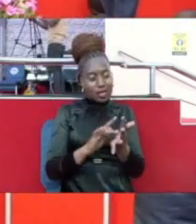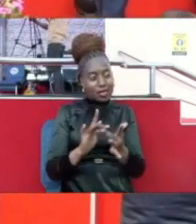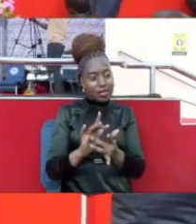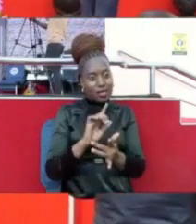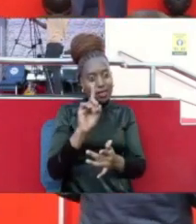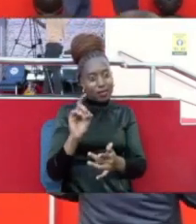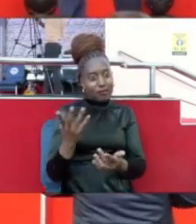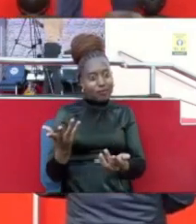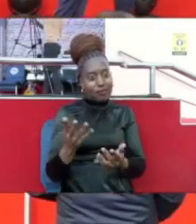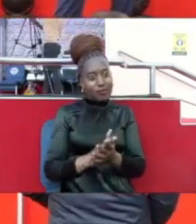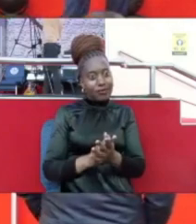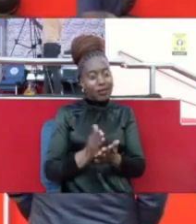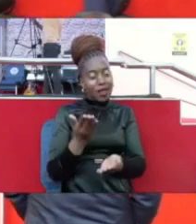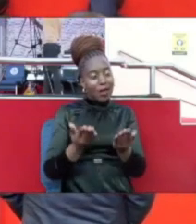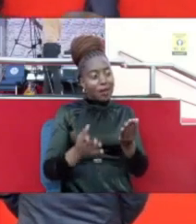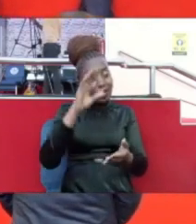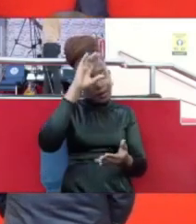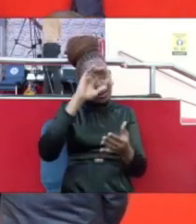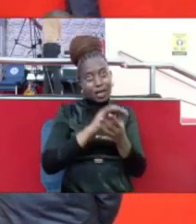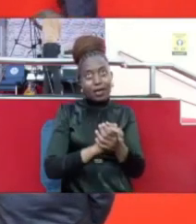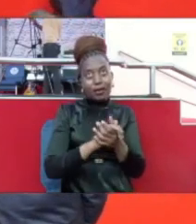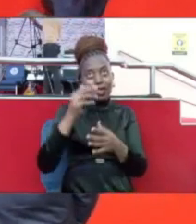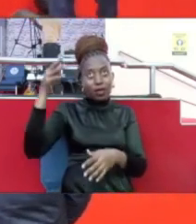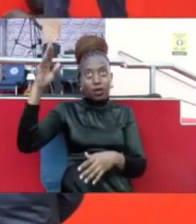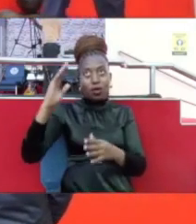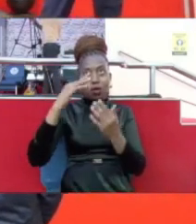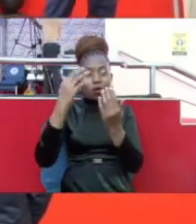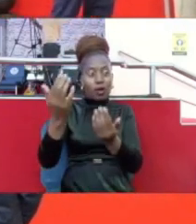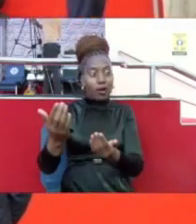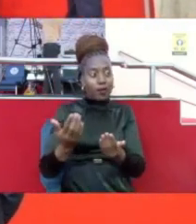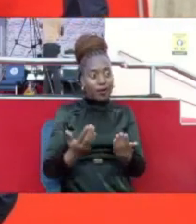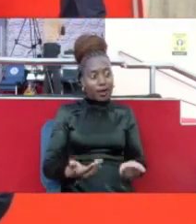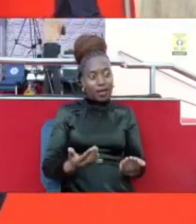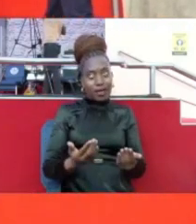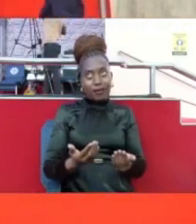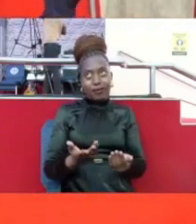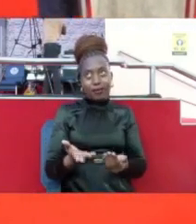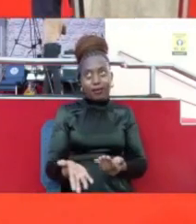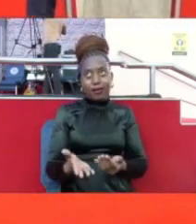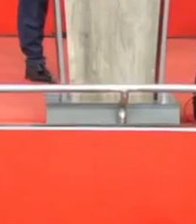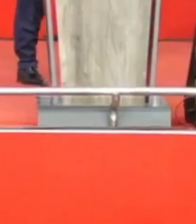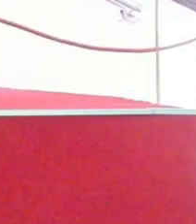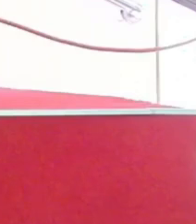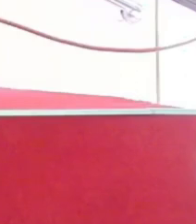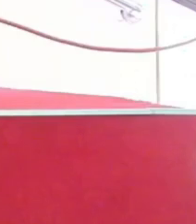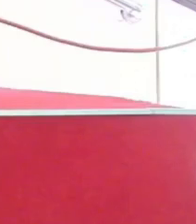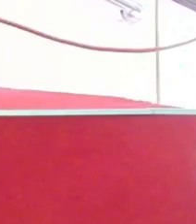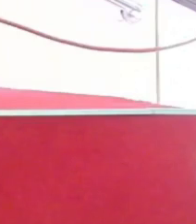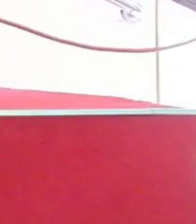And believe that God will bring them in. Na tuamini kwamba Yesu atamleta.